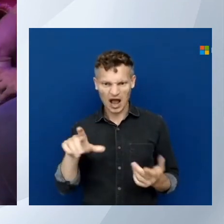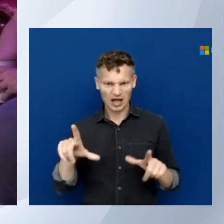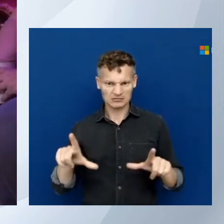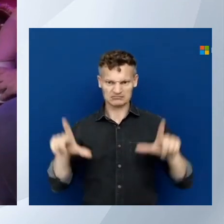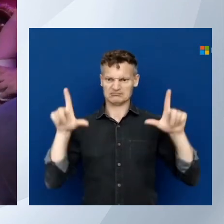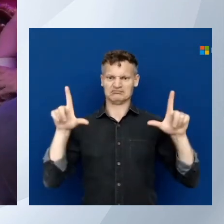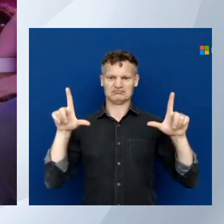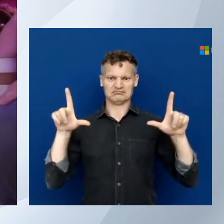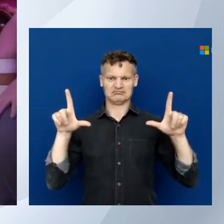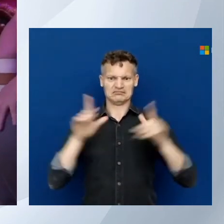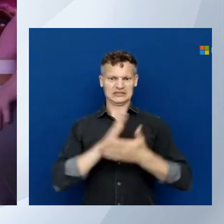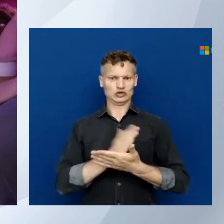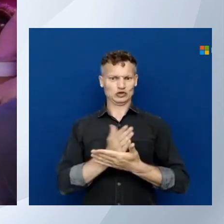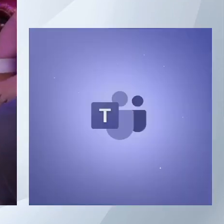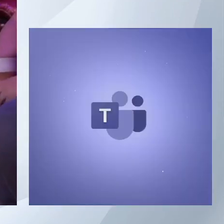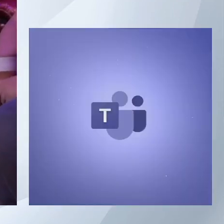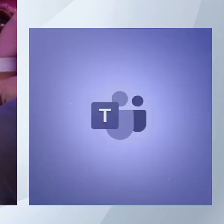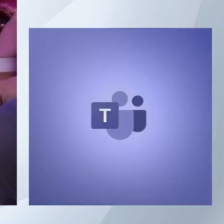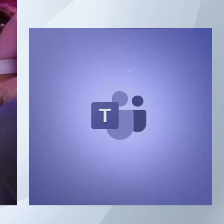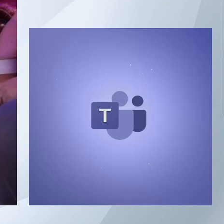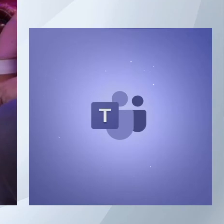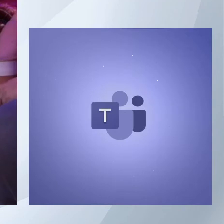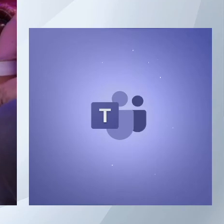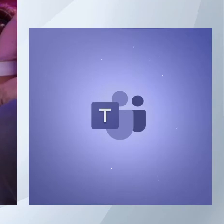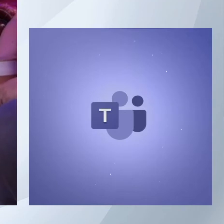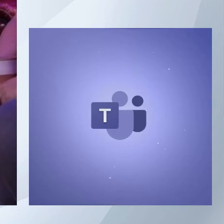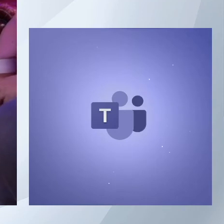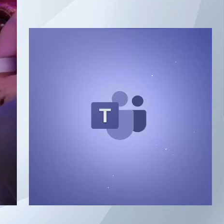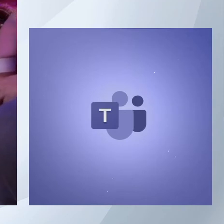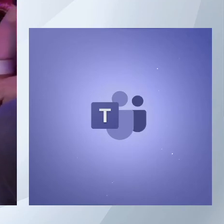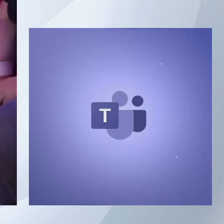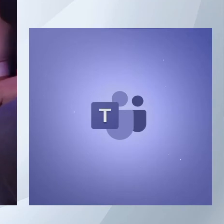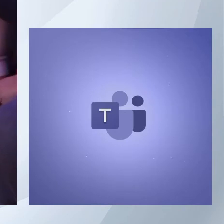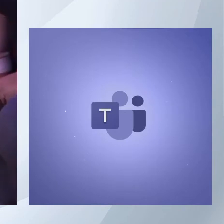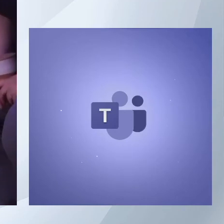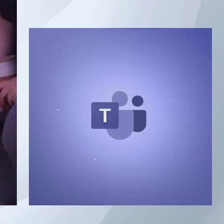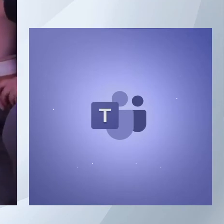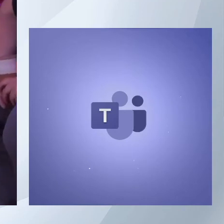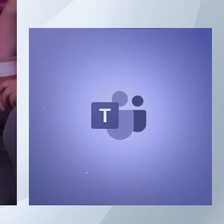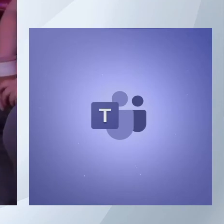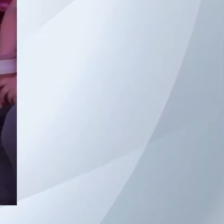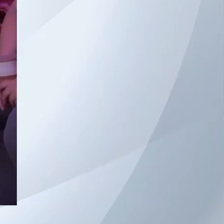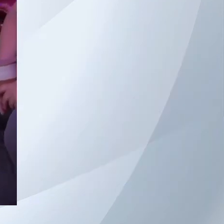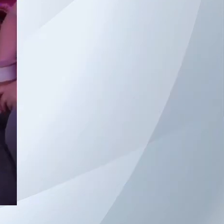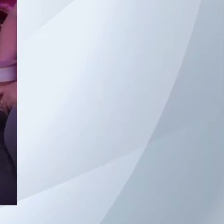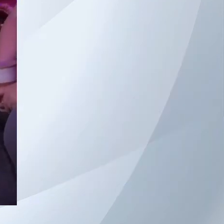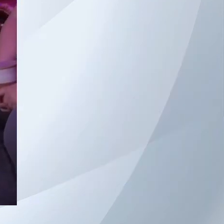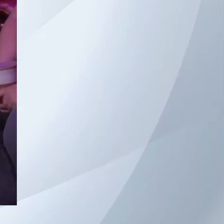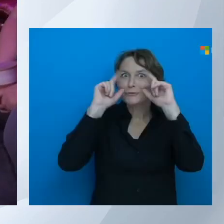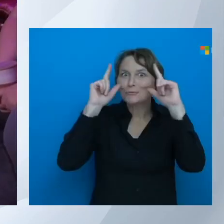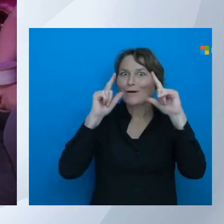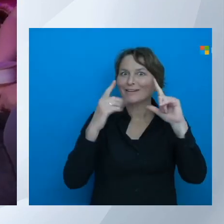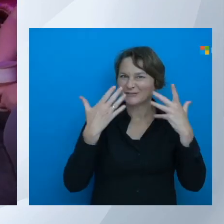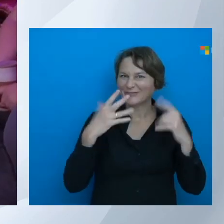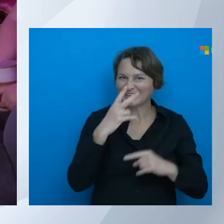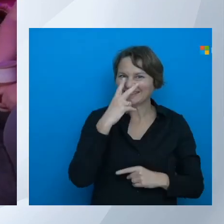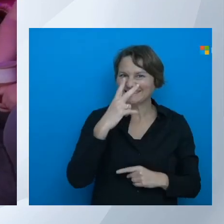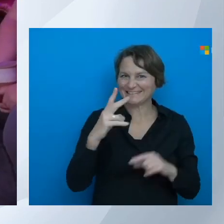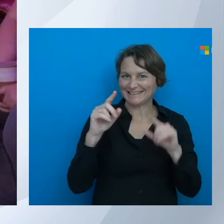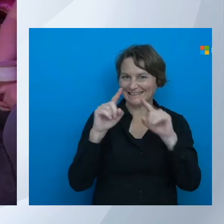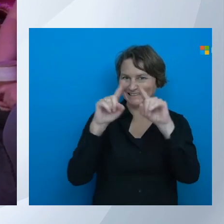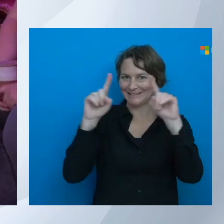Well, that was planned. They will be here interpreting. Surprise. Surprise. For about 11